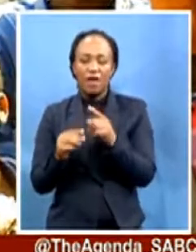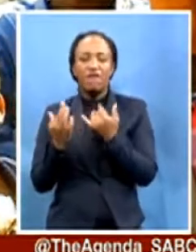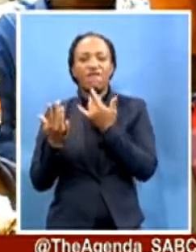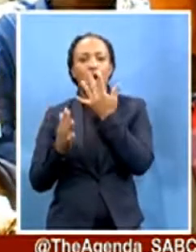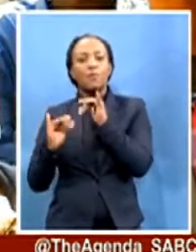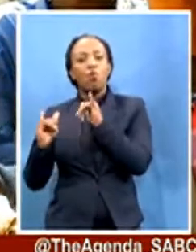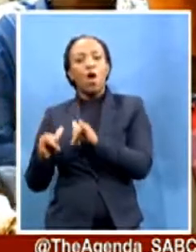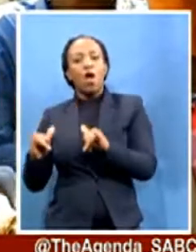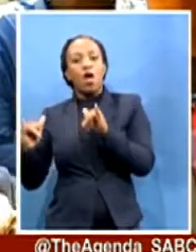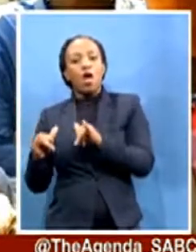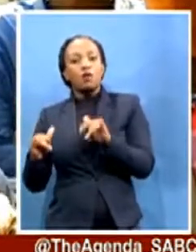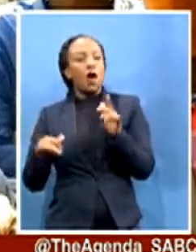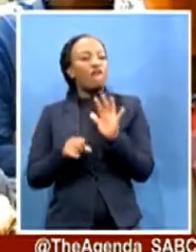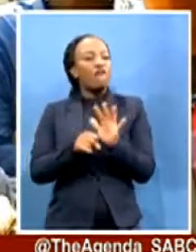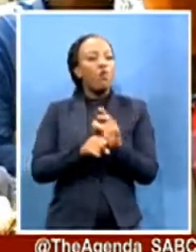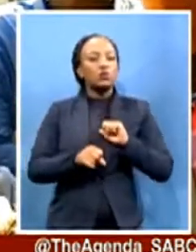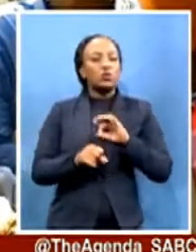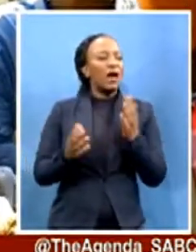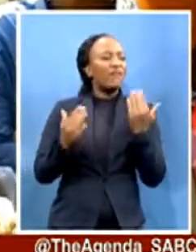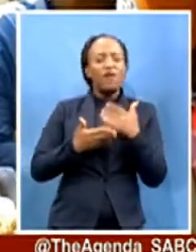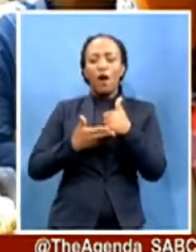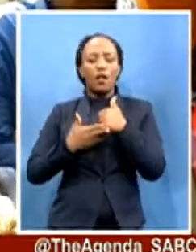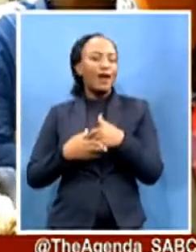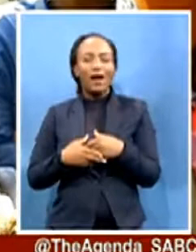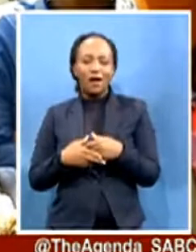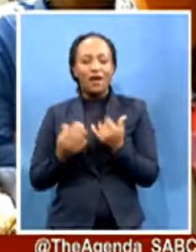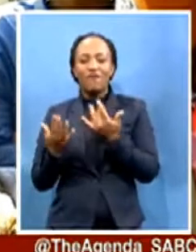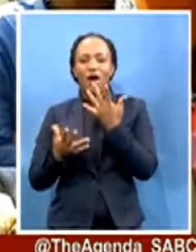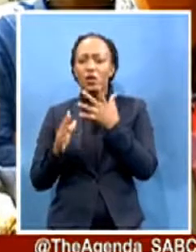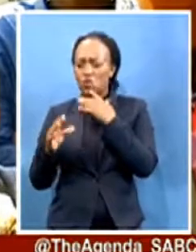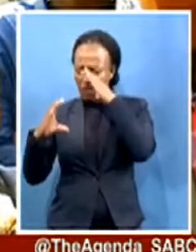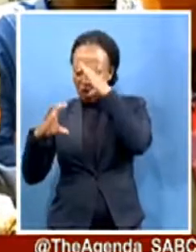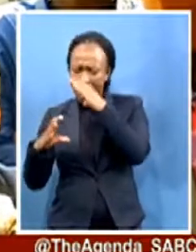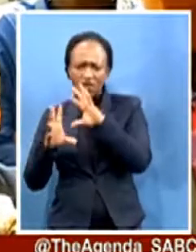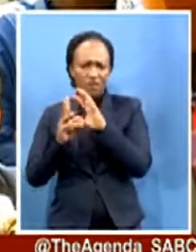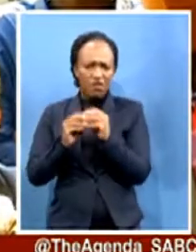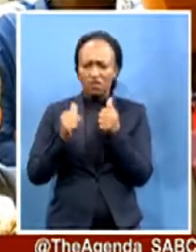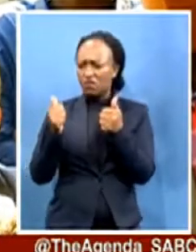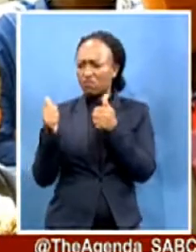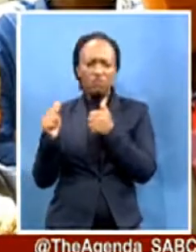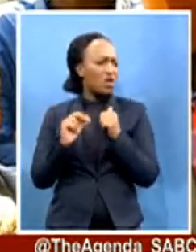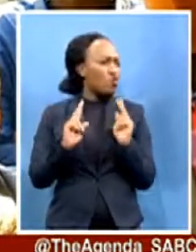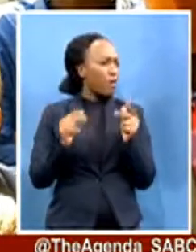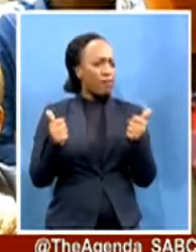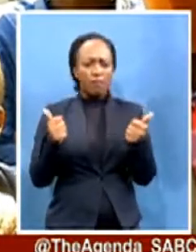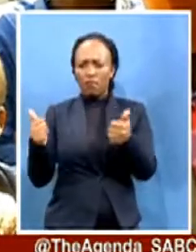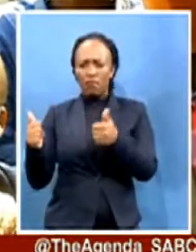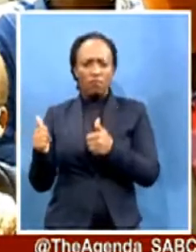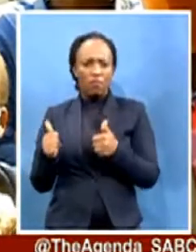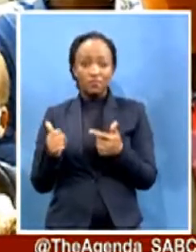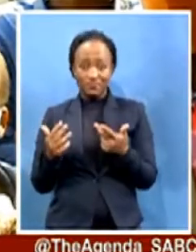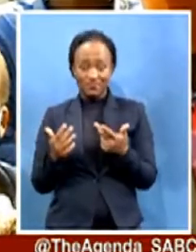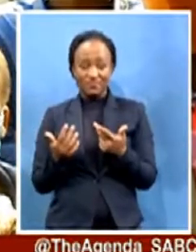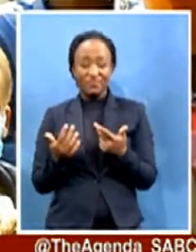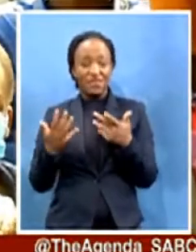comes at a time when you are focusing and thinking that everything is normal. And it quickly moves because of the nature